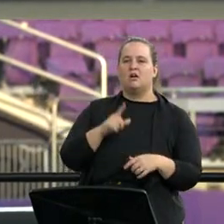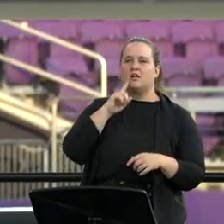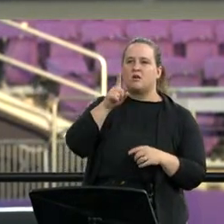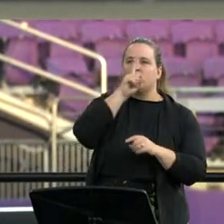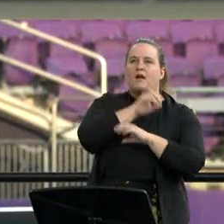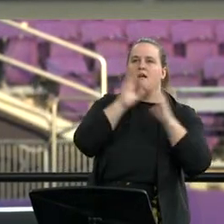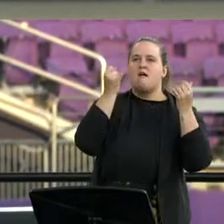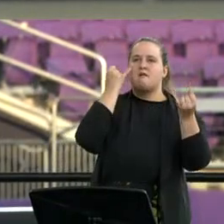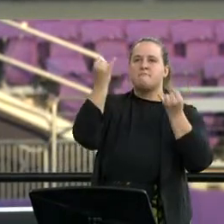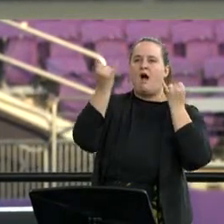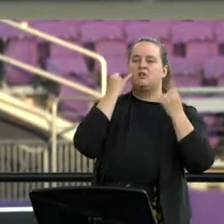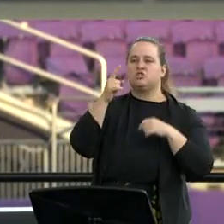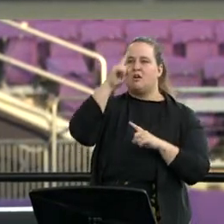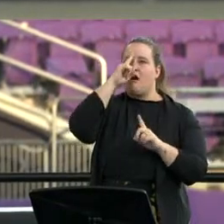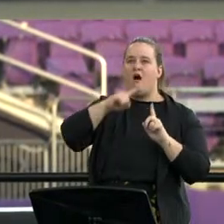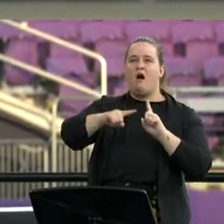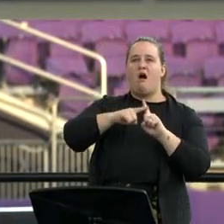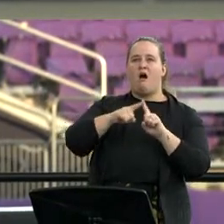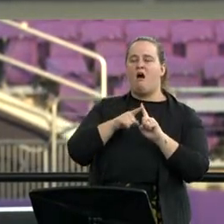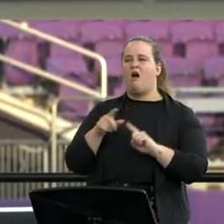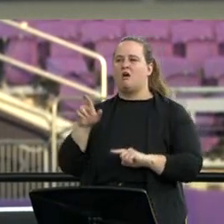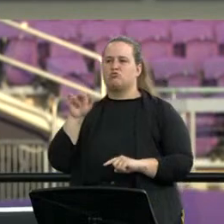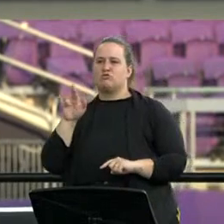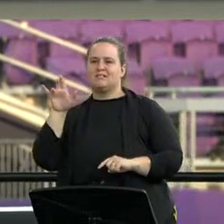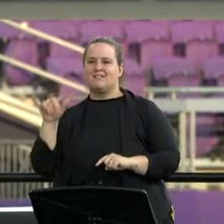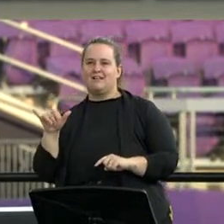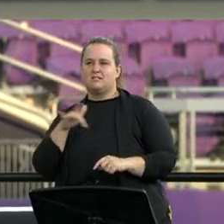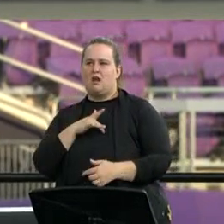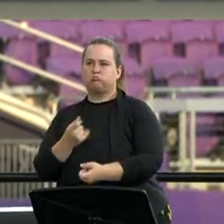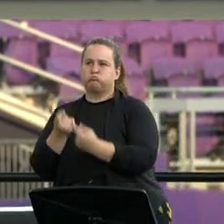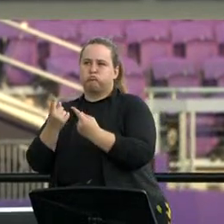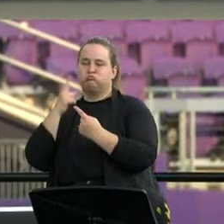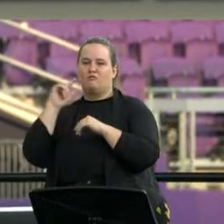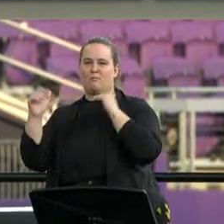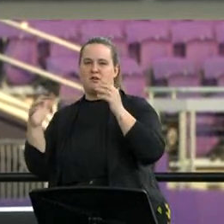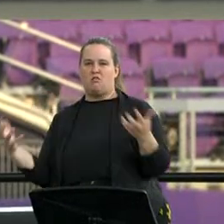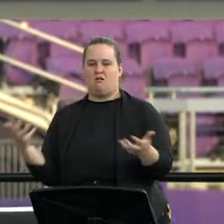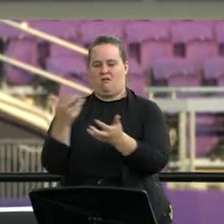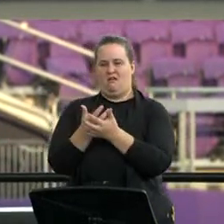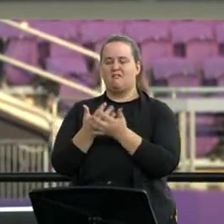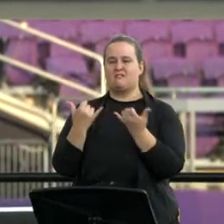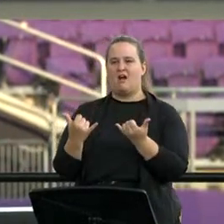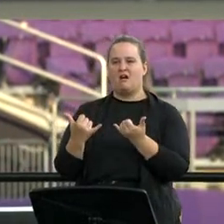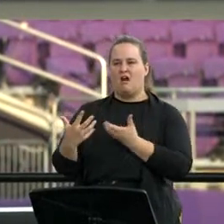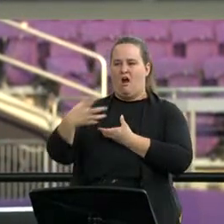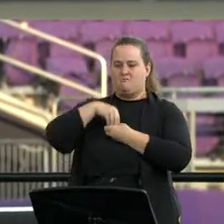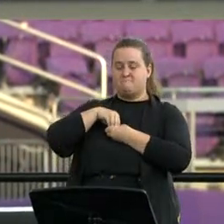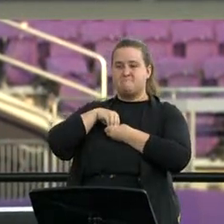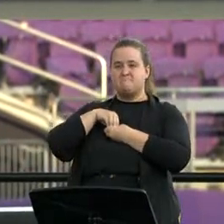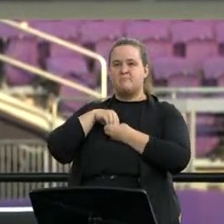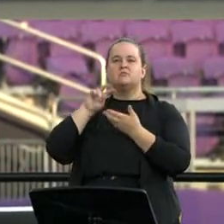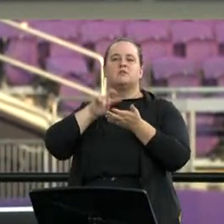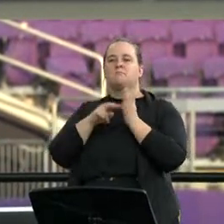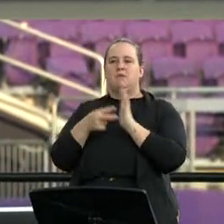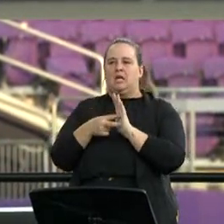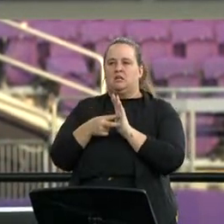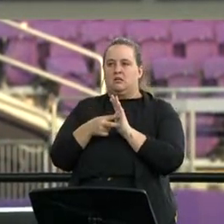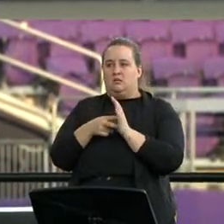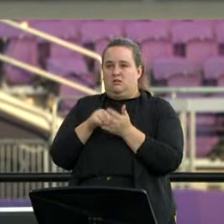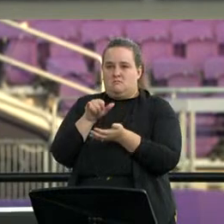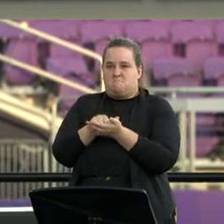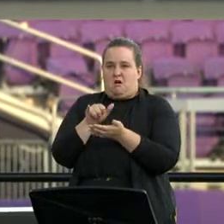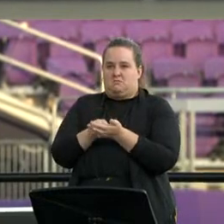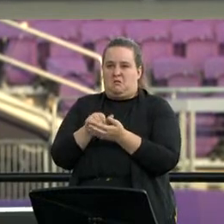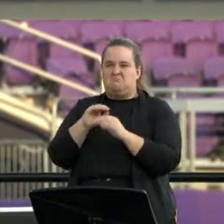idealism of childhood and the resilient, sentimental empathy of adulthood. By embodying both, there's truly nothing we